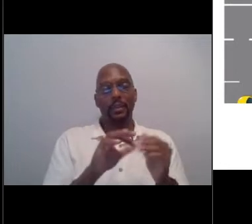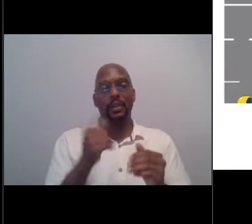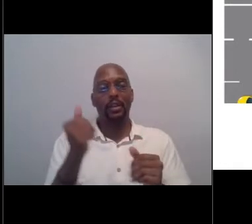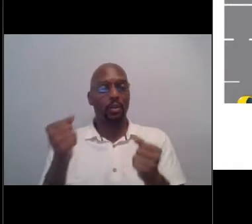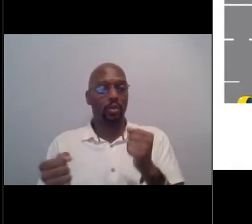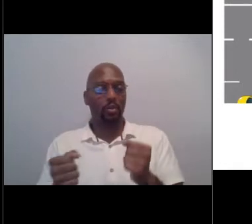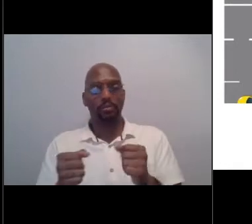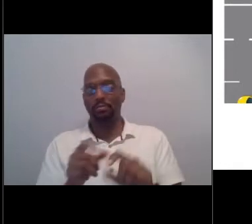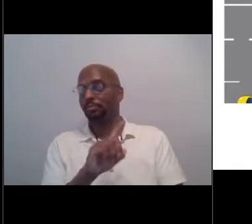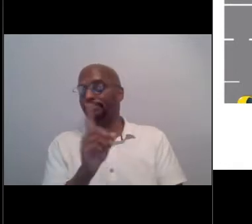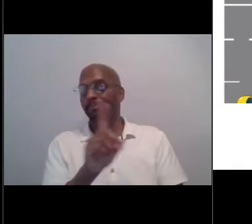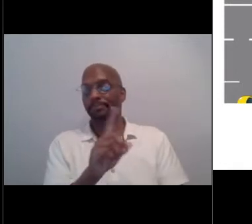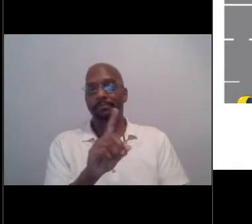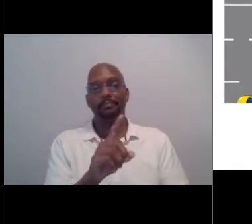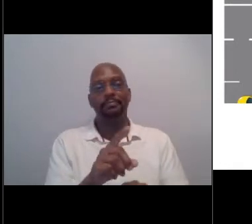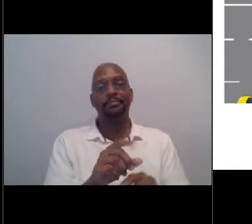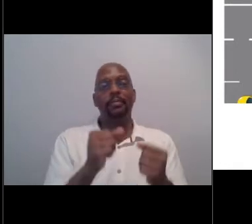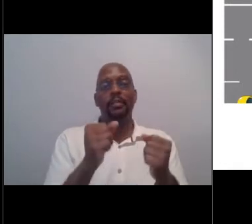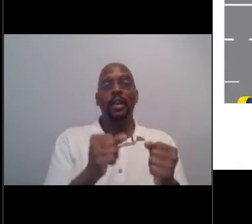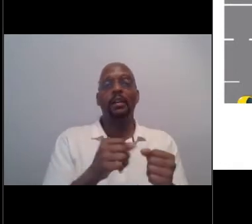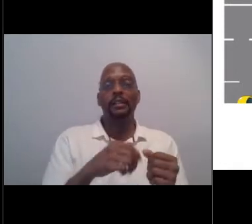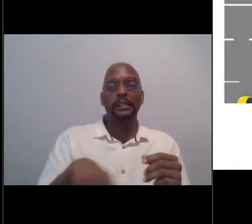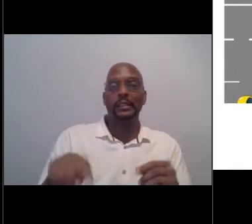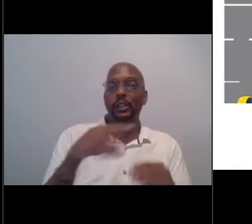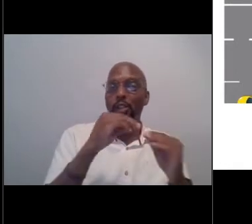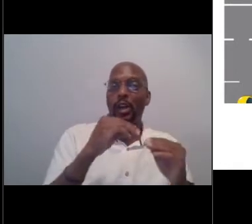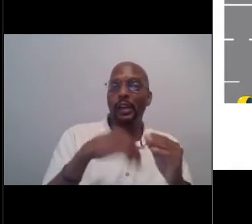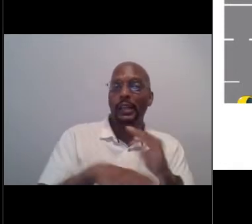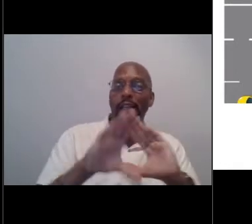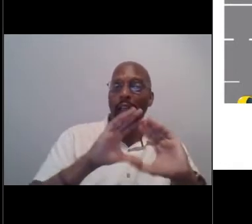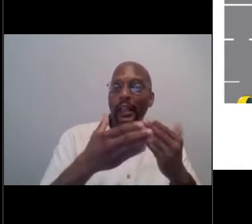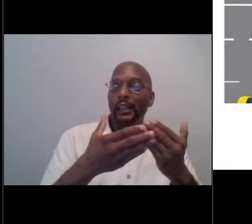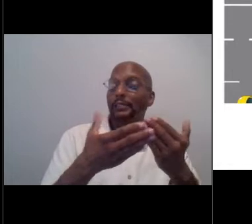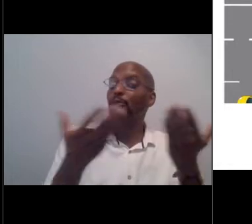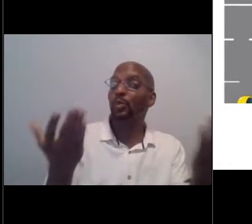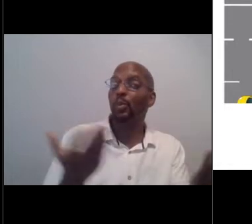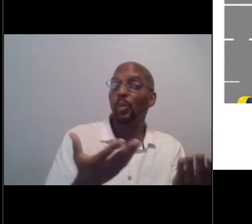Drivers are taught in these classes to